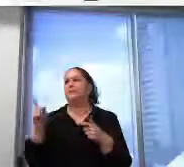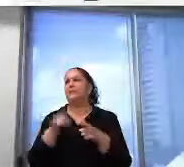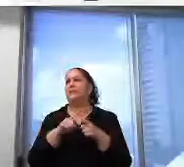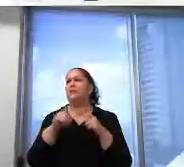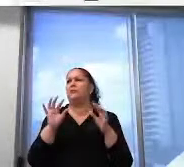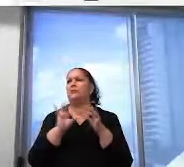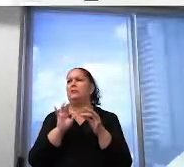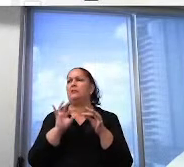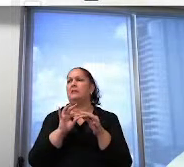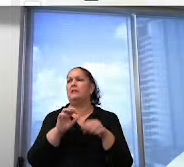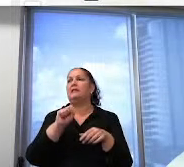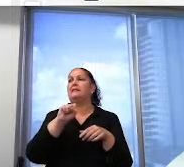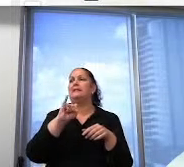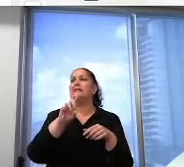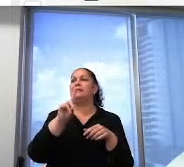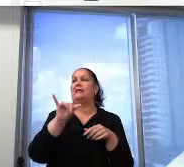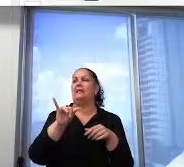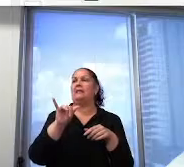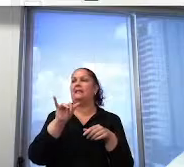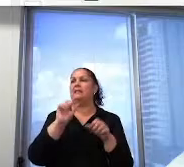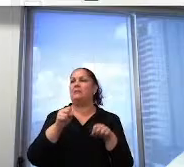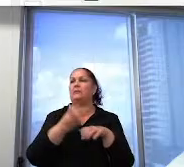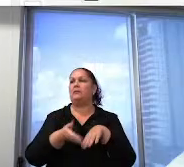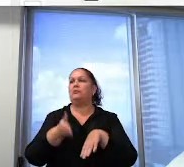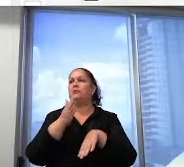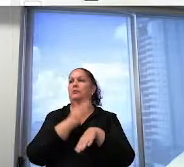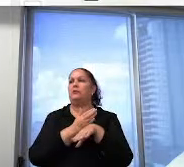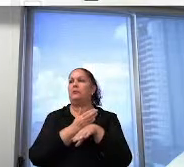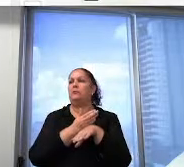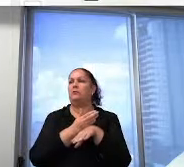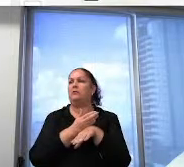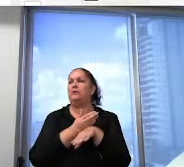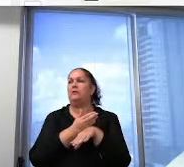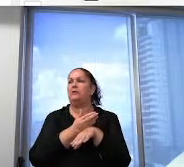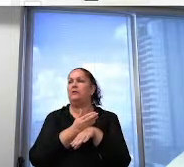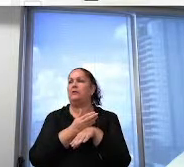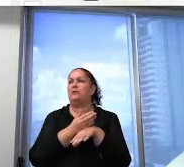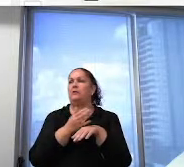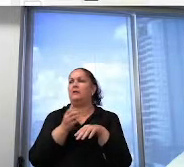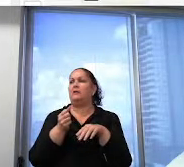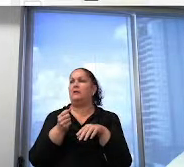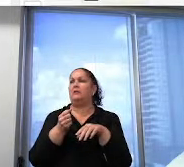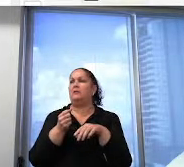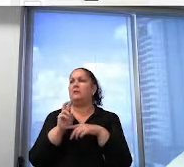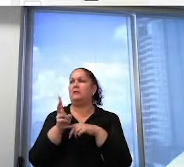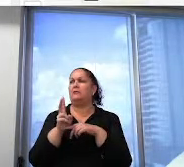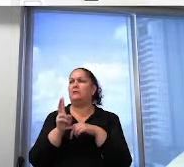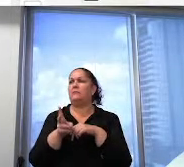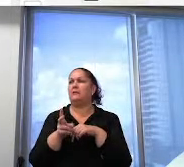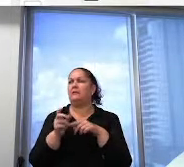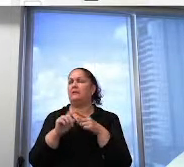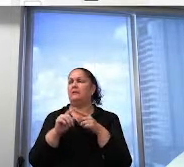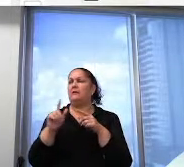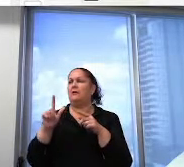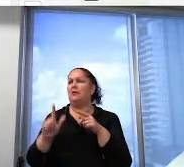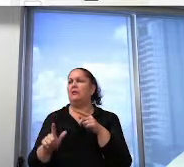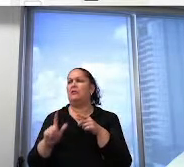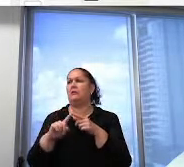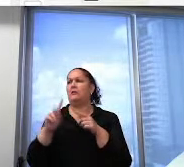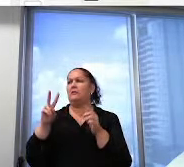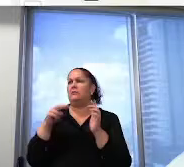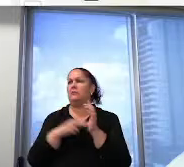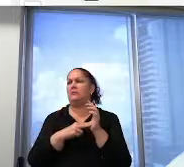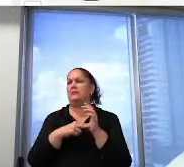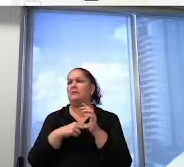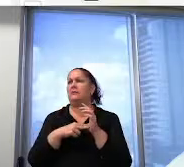And then you say SAIDI is likely to improve to 1,302 minutes as compared to as low